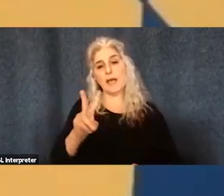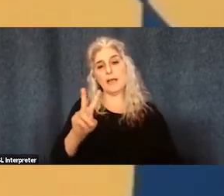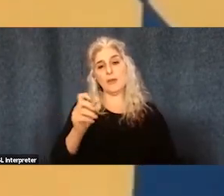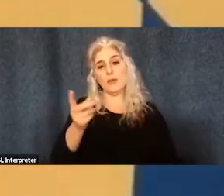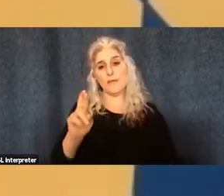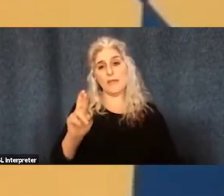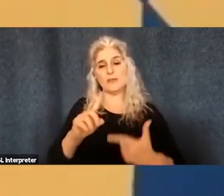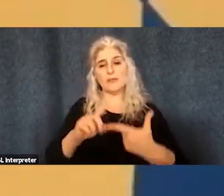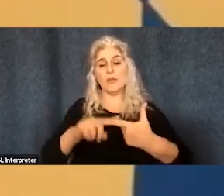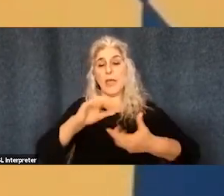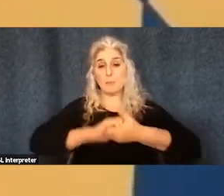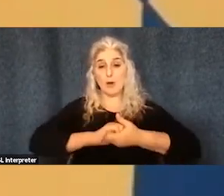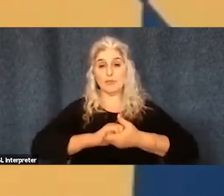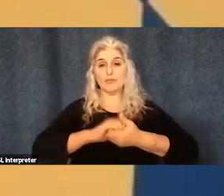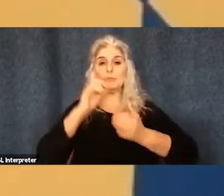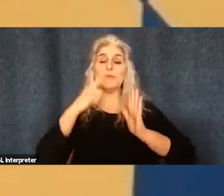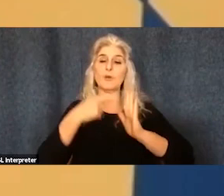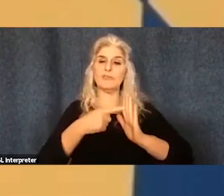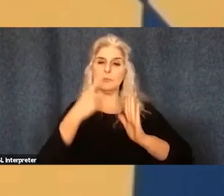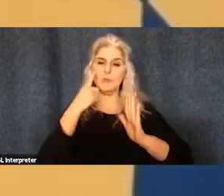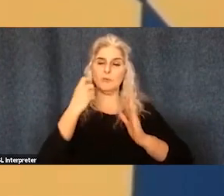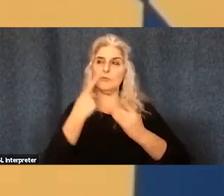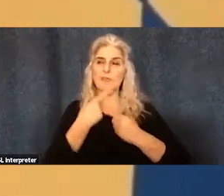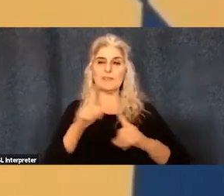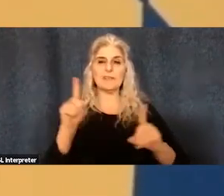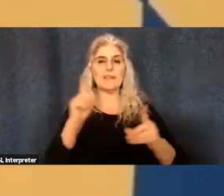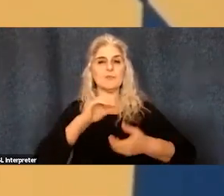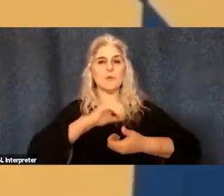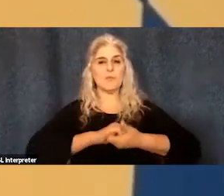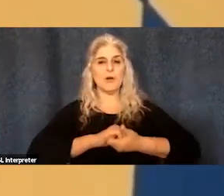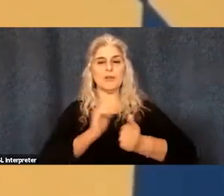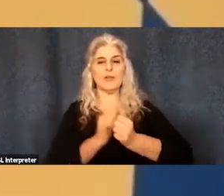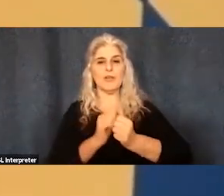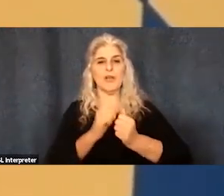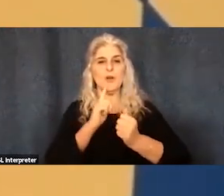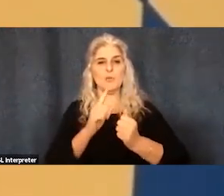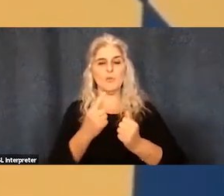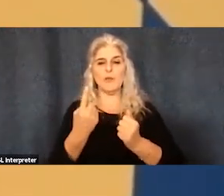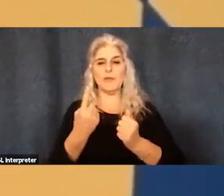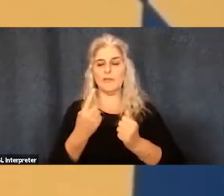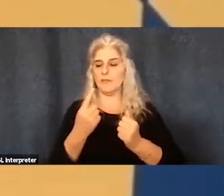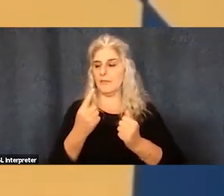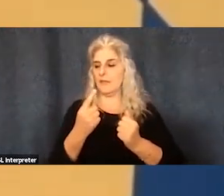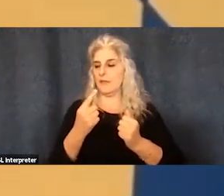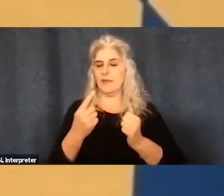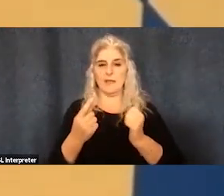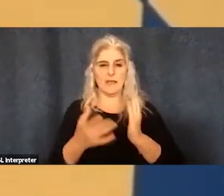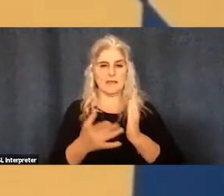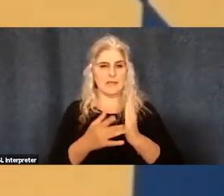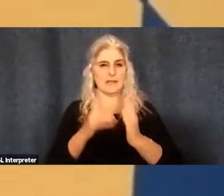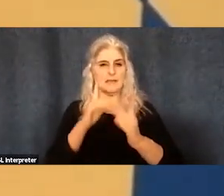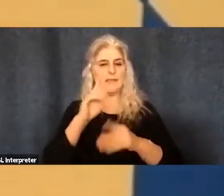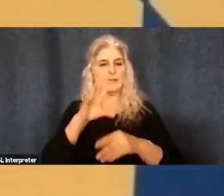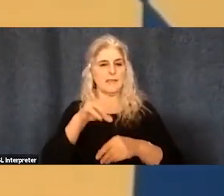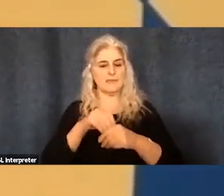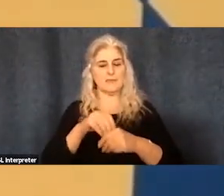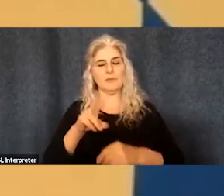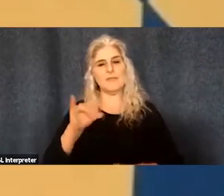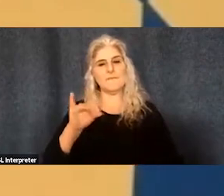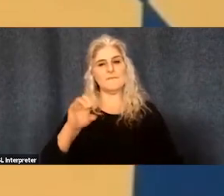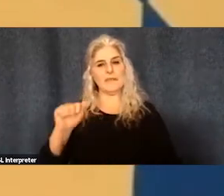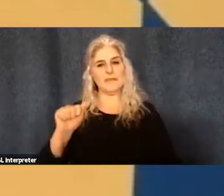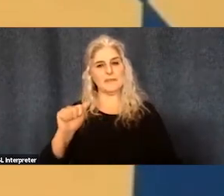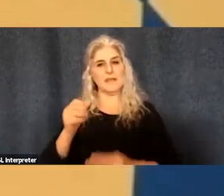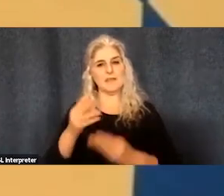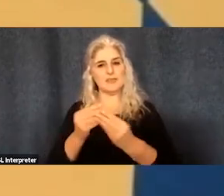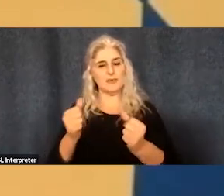processes. So for example, recently we just announced we're partnering up with a fintech that specializes in a visa solution end-to-end. And